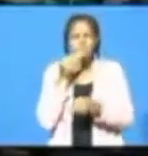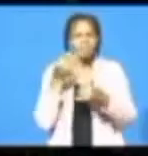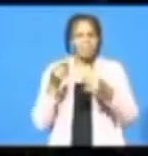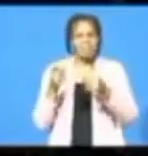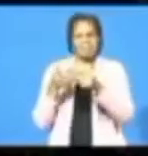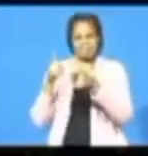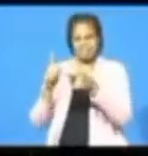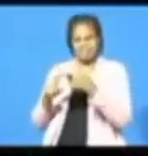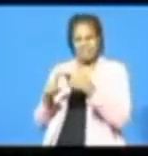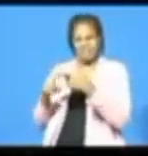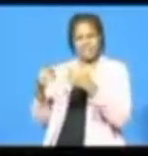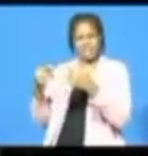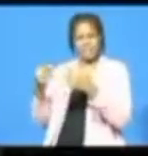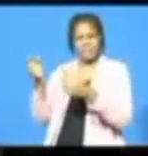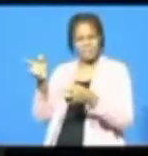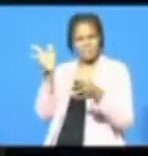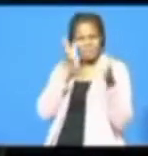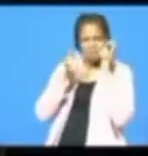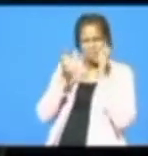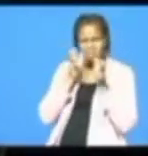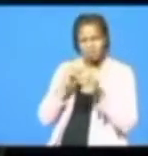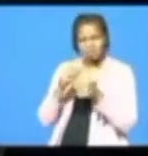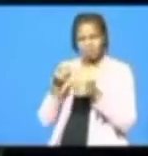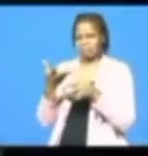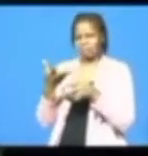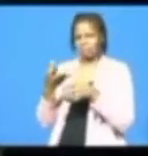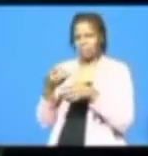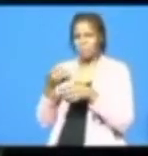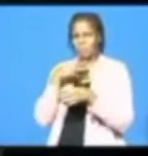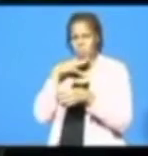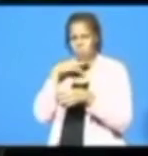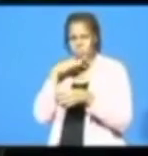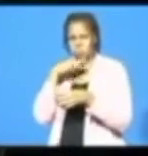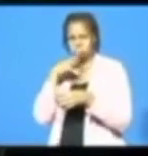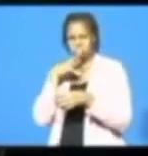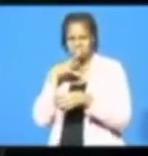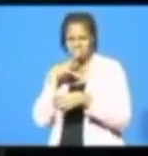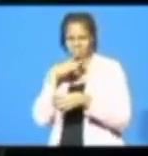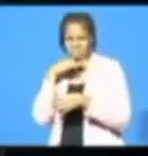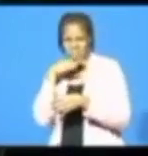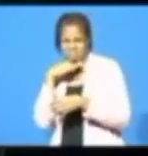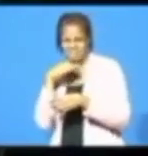now polluted and the land is barren,